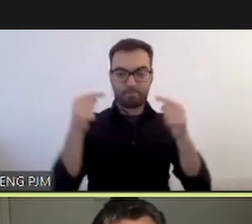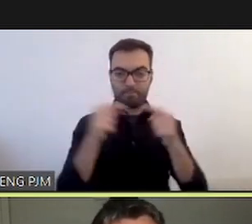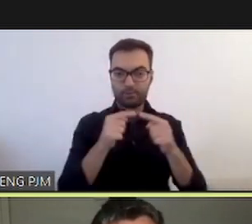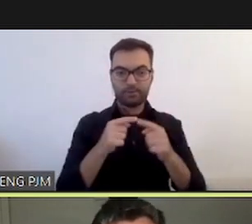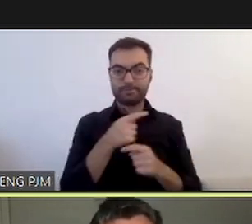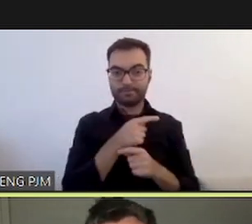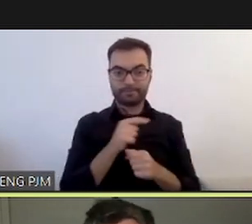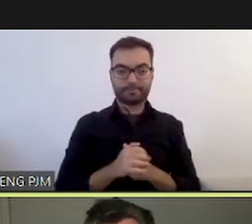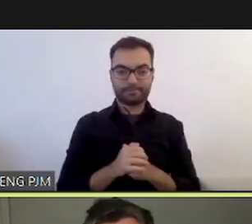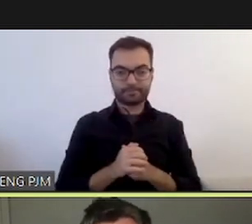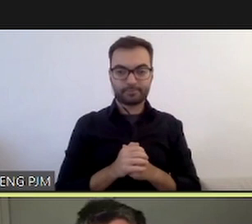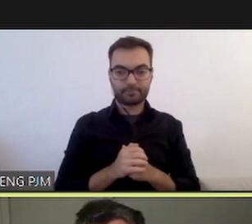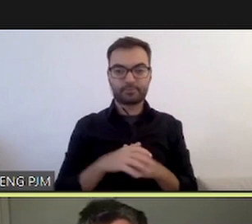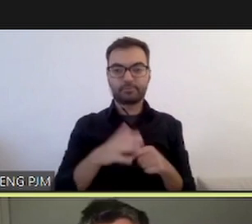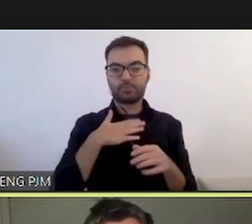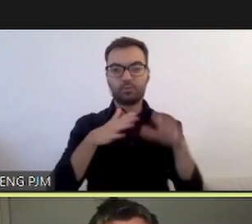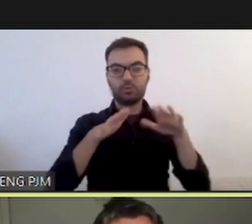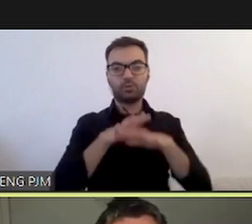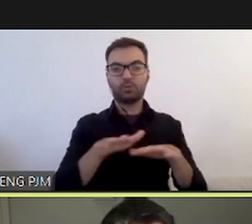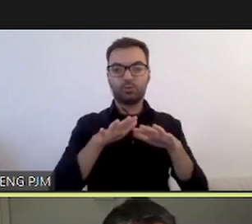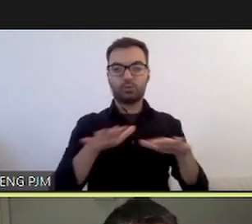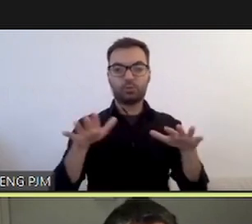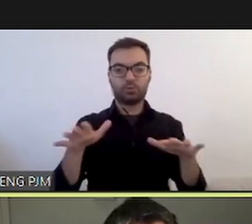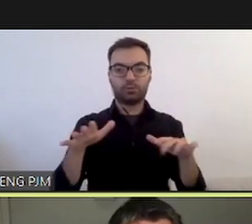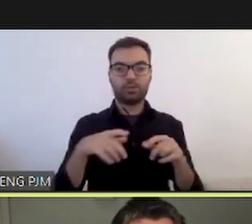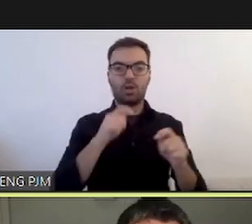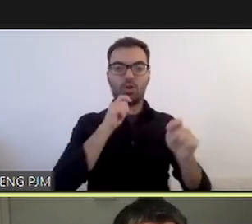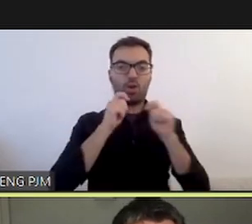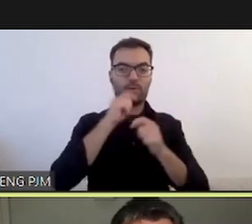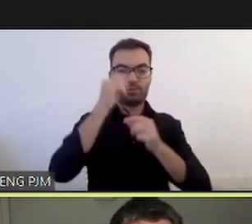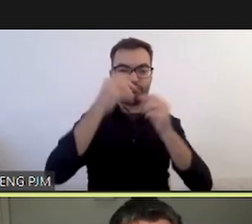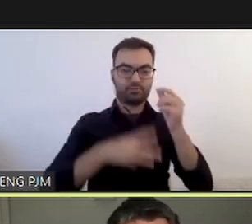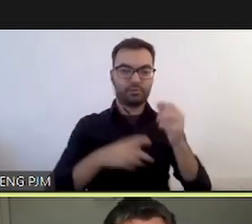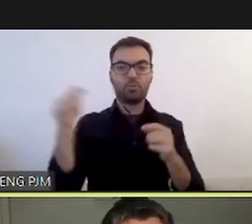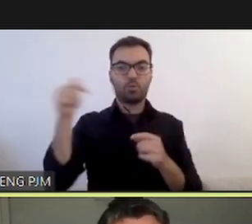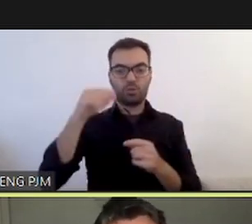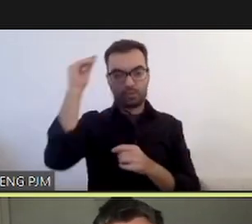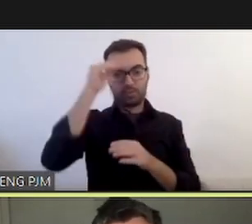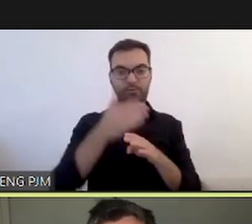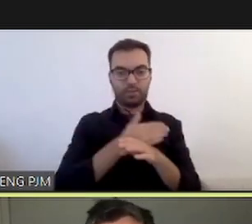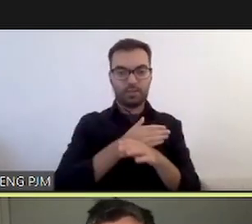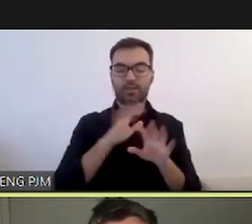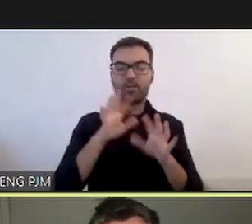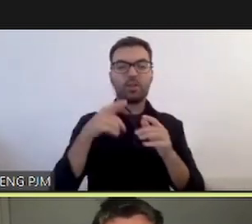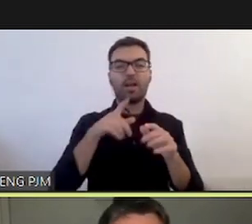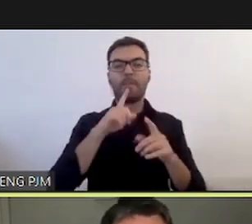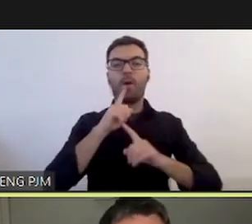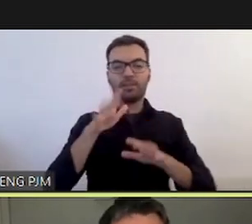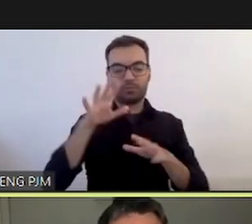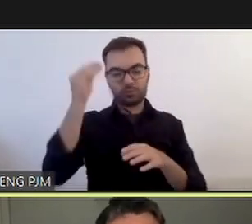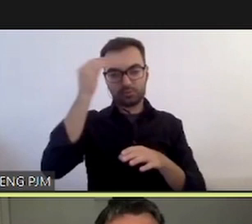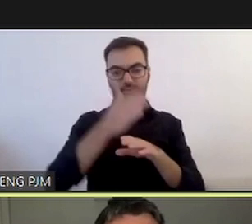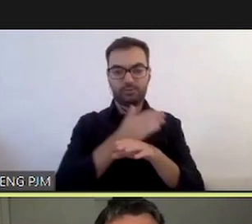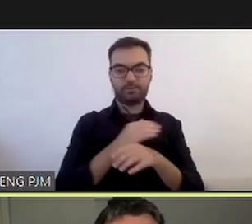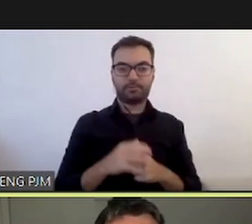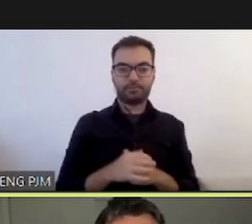you see there is a plenty of the commands that you need to learn. And those are a little bit